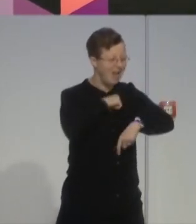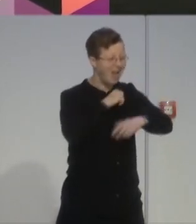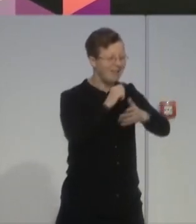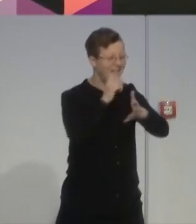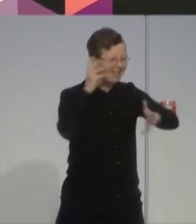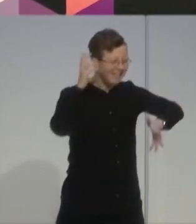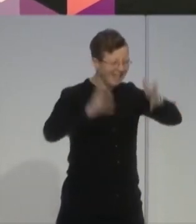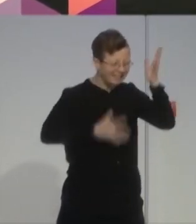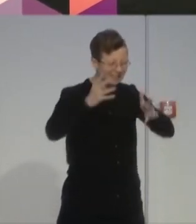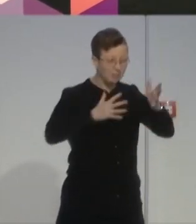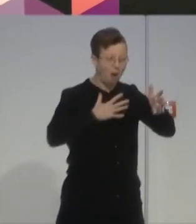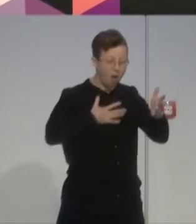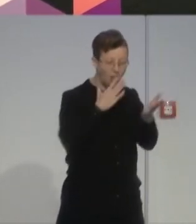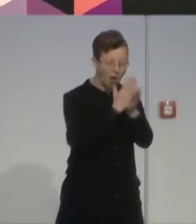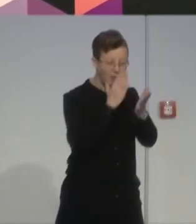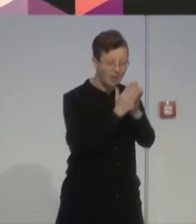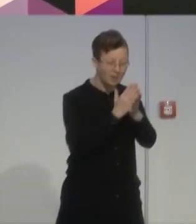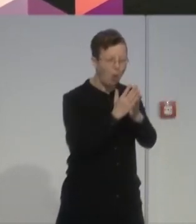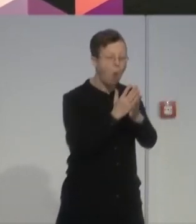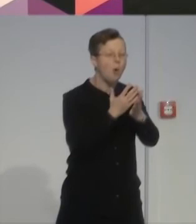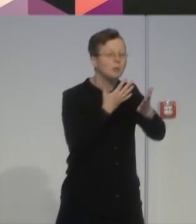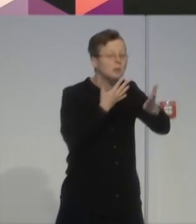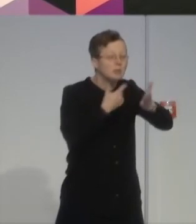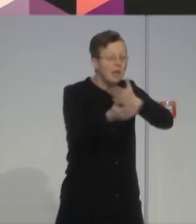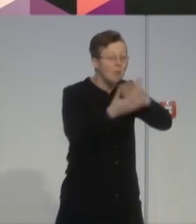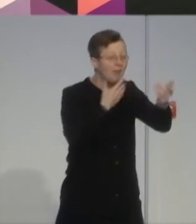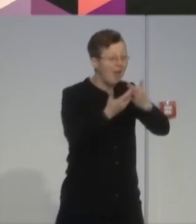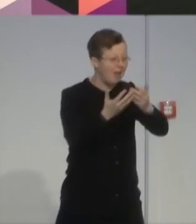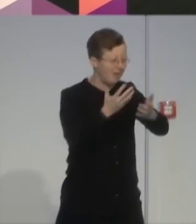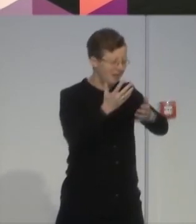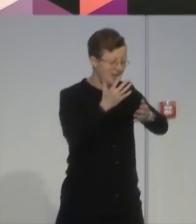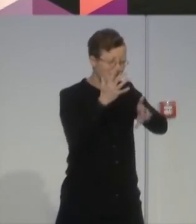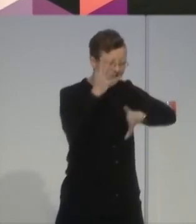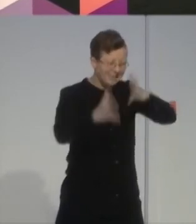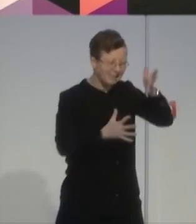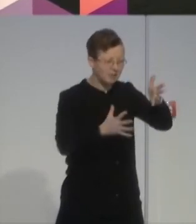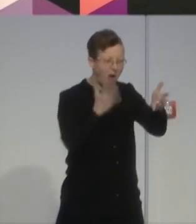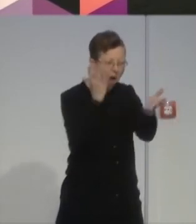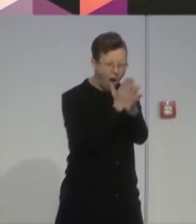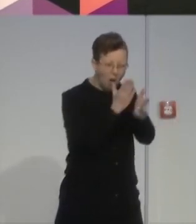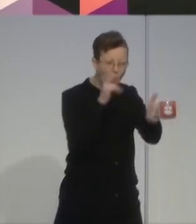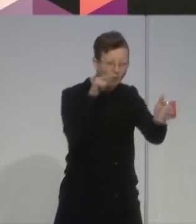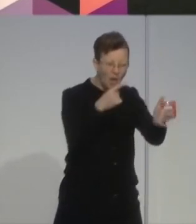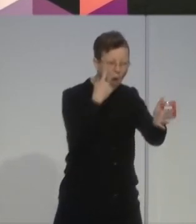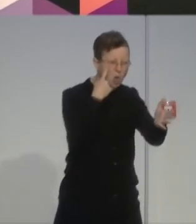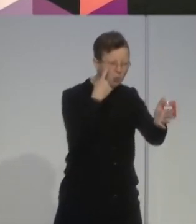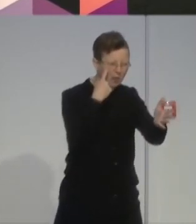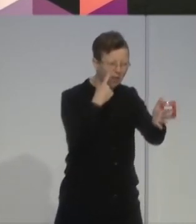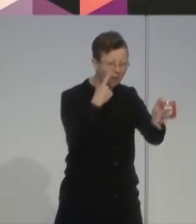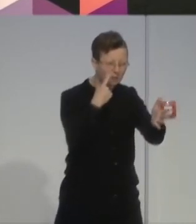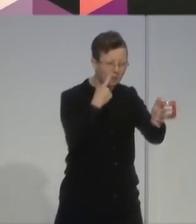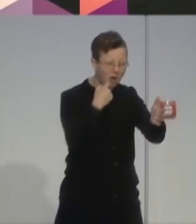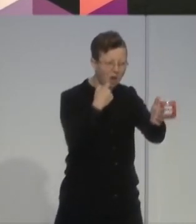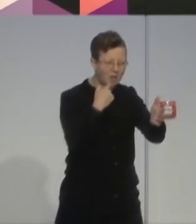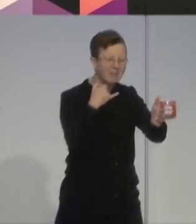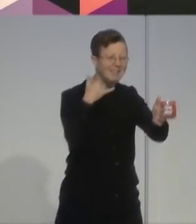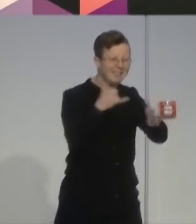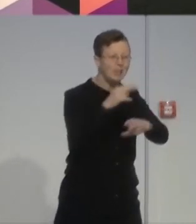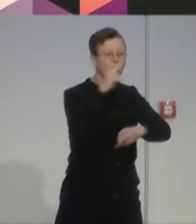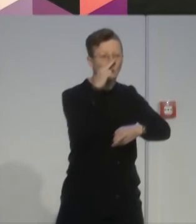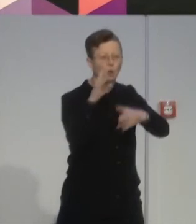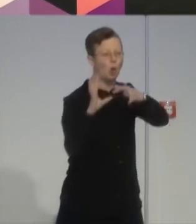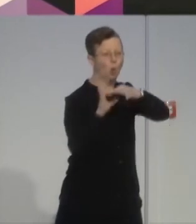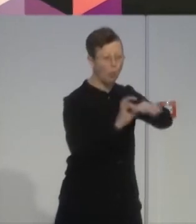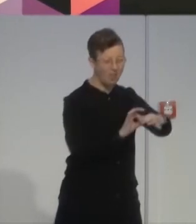already had, and he created the gesture there and then, on that moment, in a new